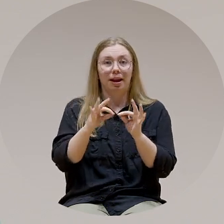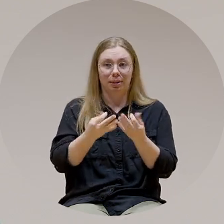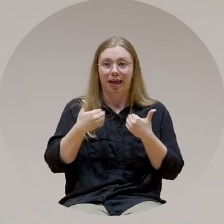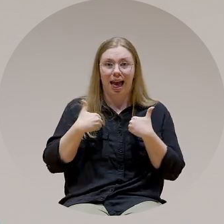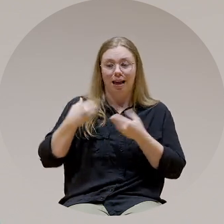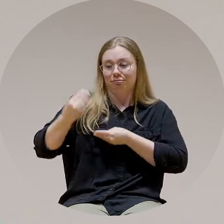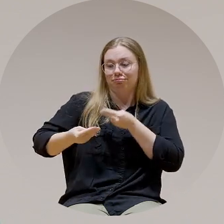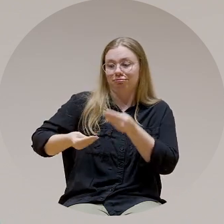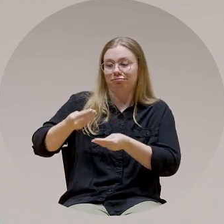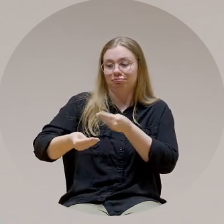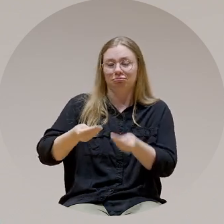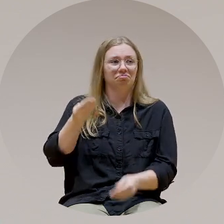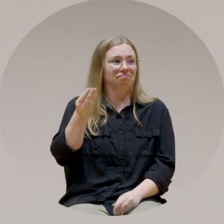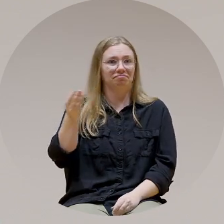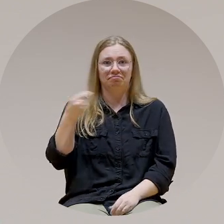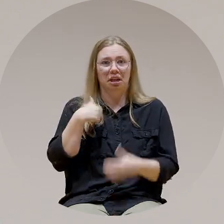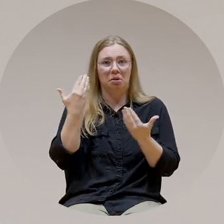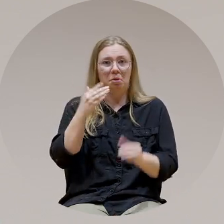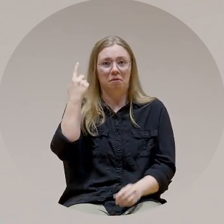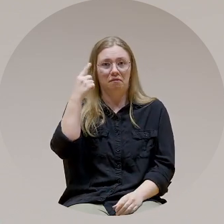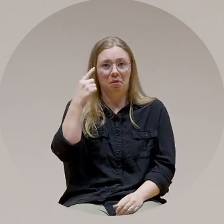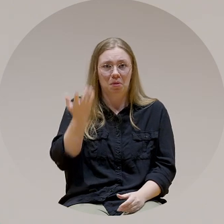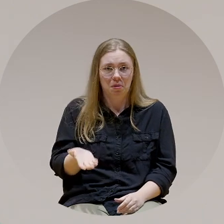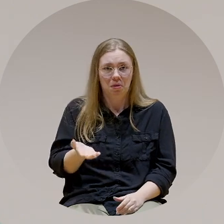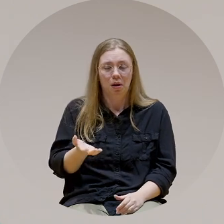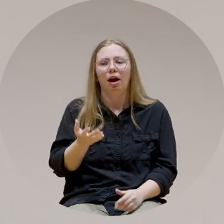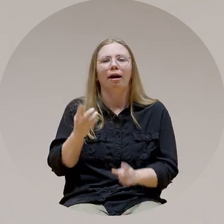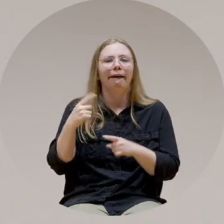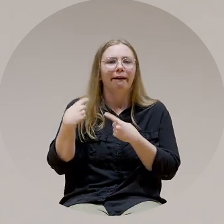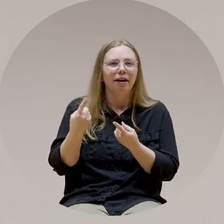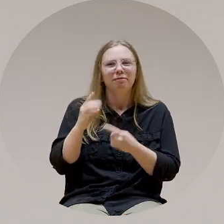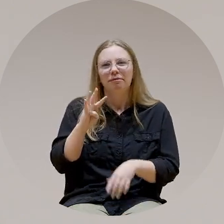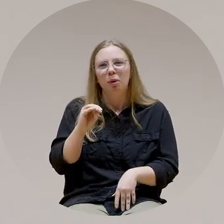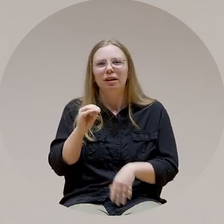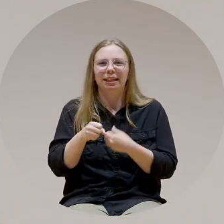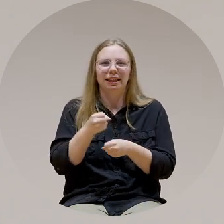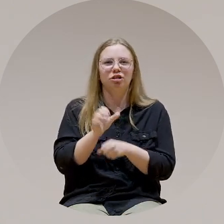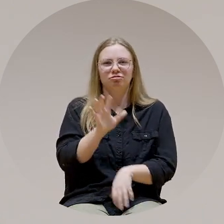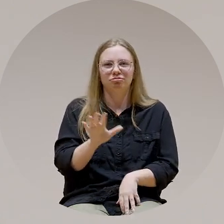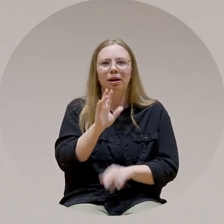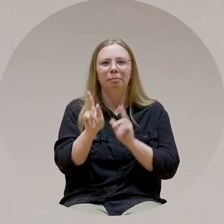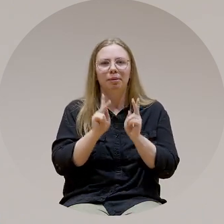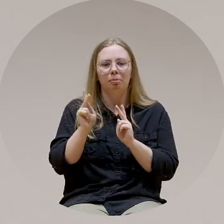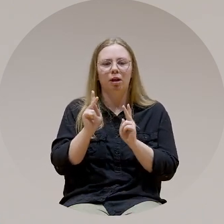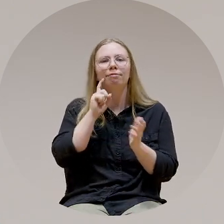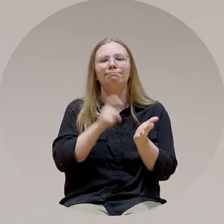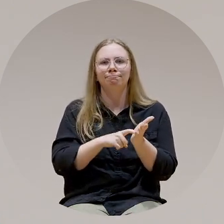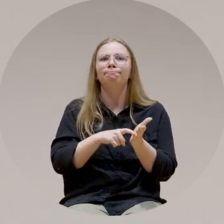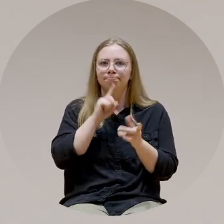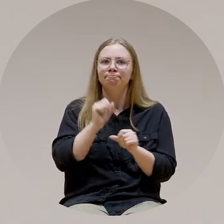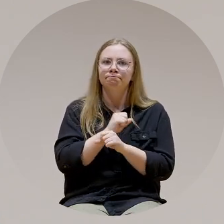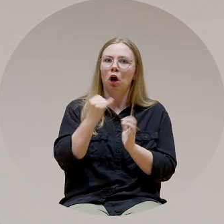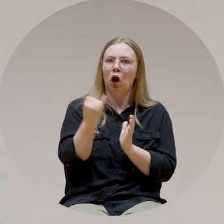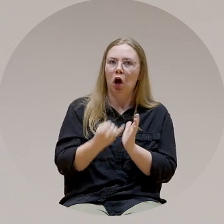were. And then only in the past 40 years or so have people looked at these as art objects, and